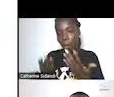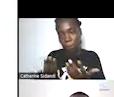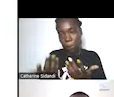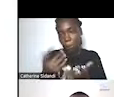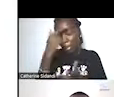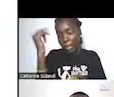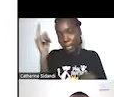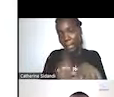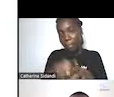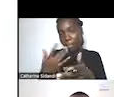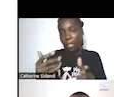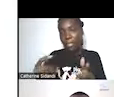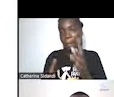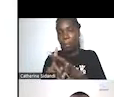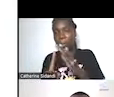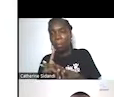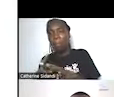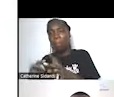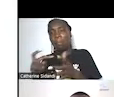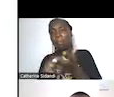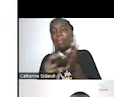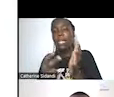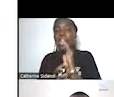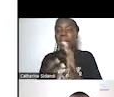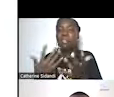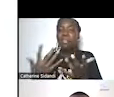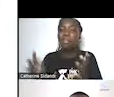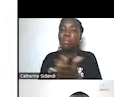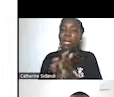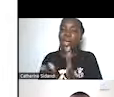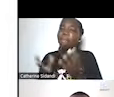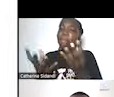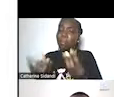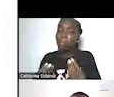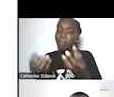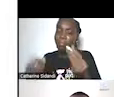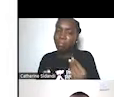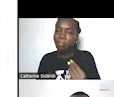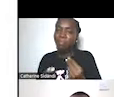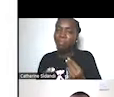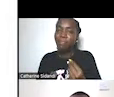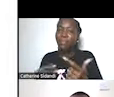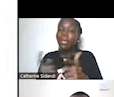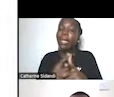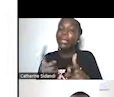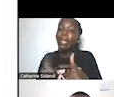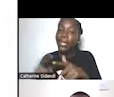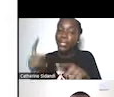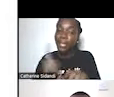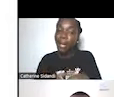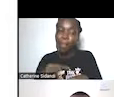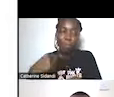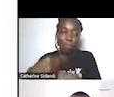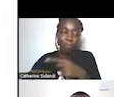and easier for human beings. But remember, hope is that business analytics, as it goes on in technology, you cannot differentiate